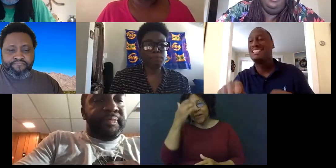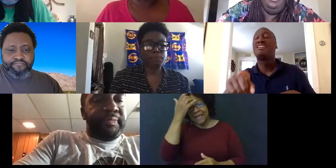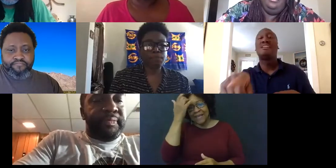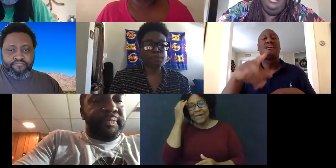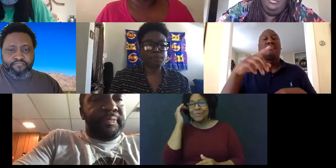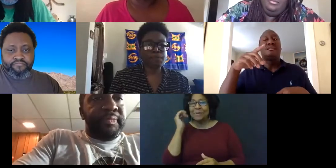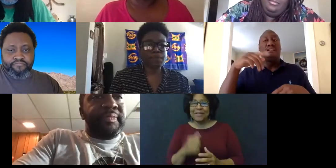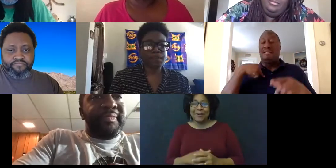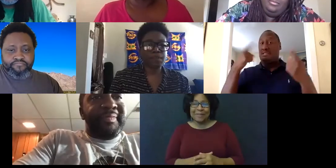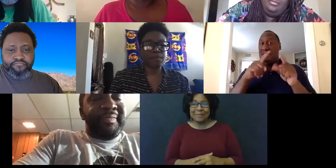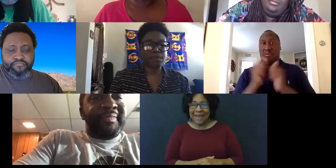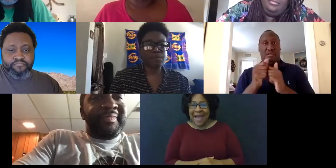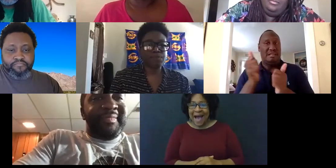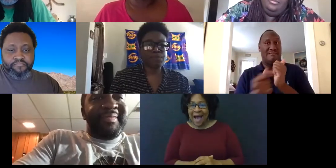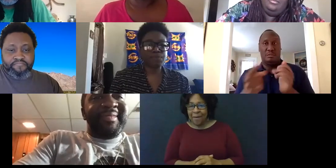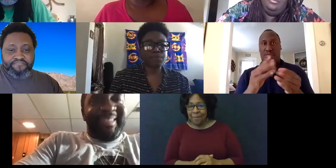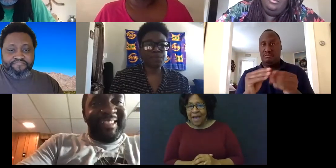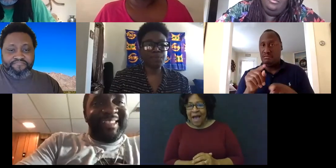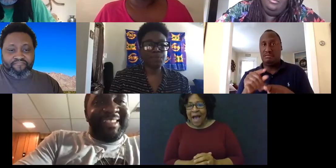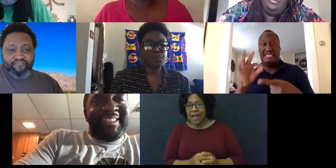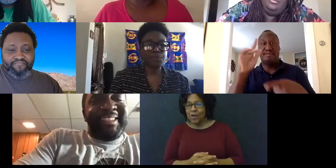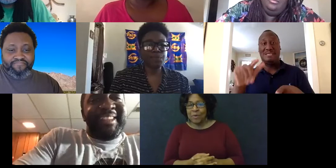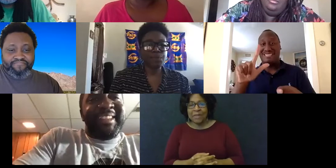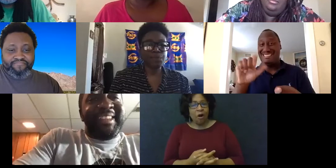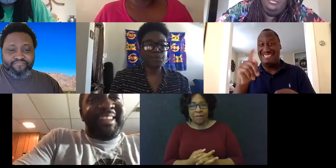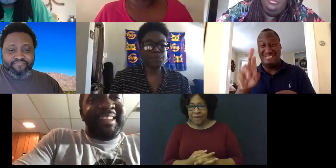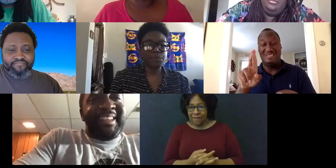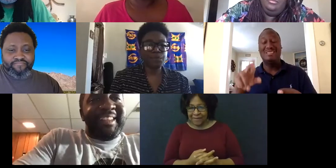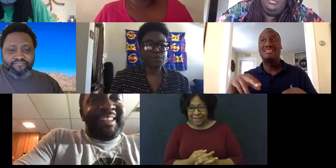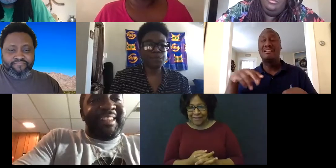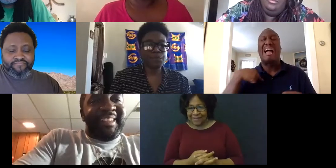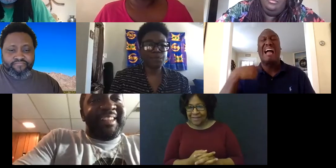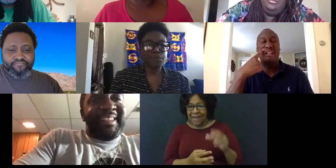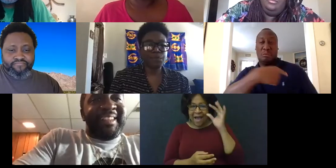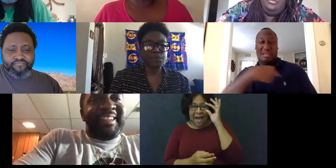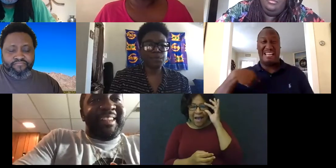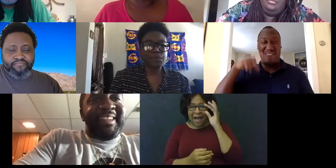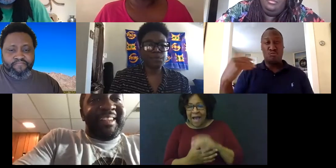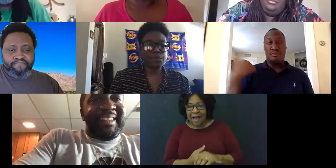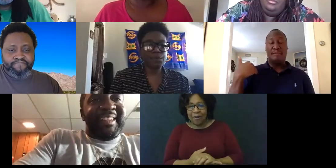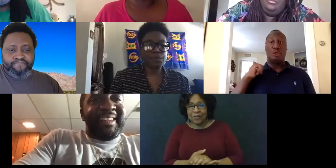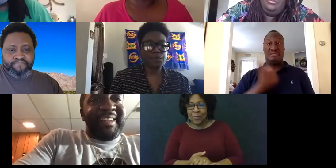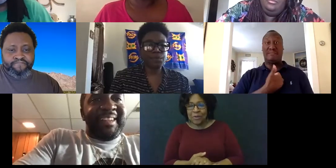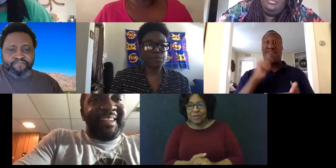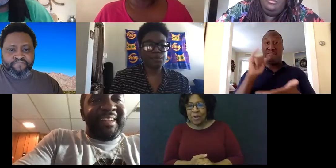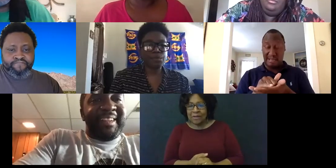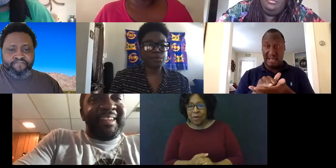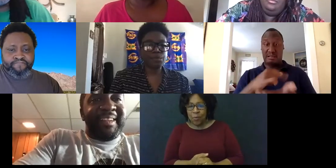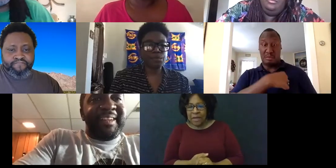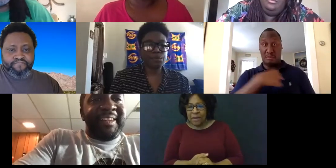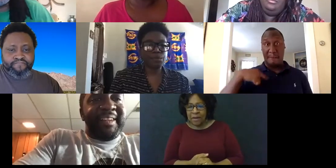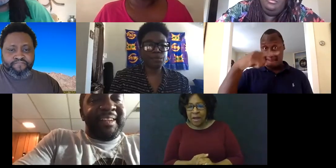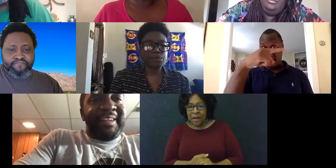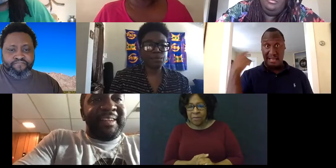Okay, good. Thank you. I just want to make sure it was me. I agree with all of the conversation. I also wanted to know that